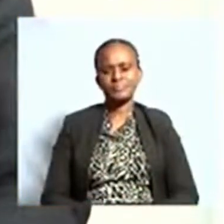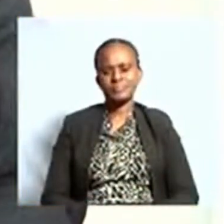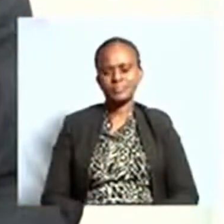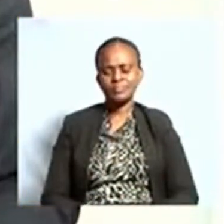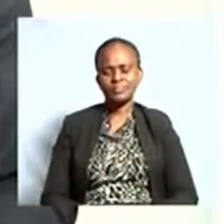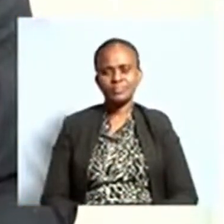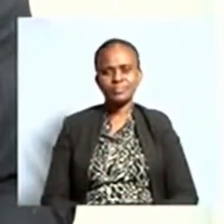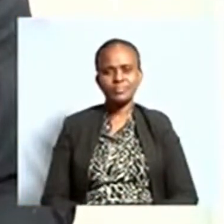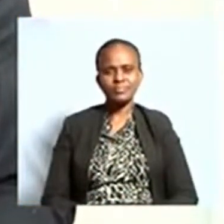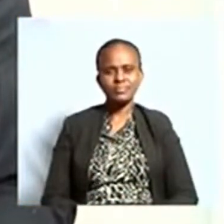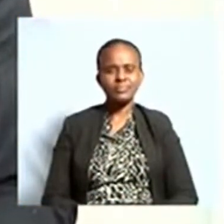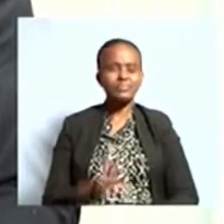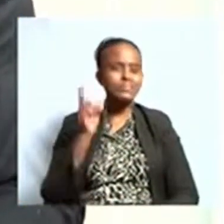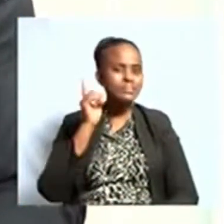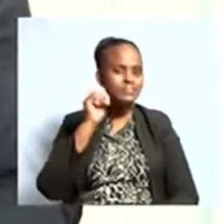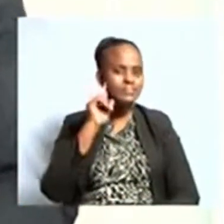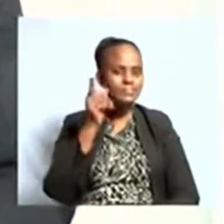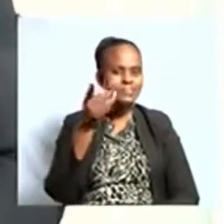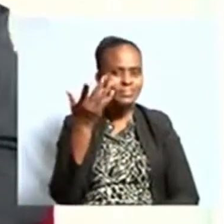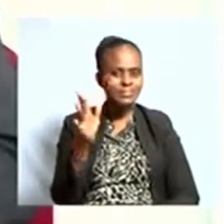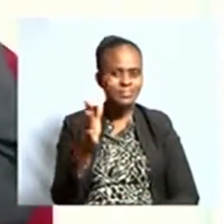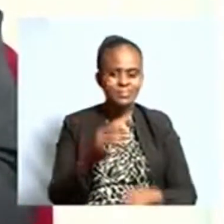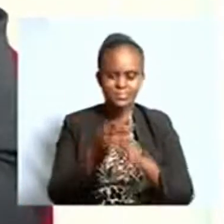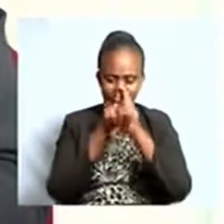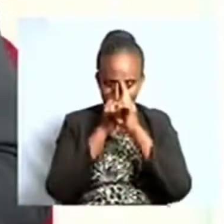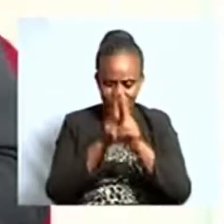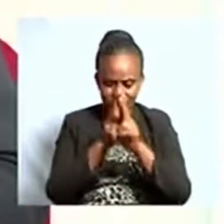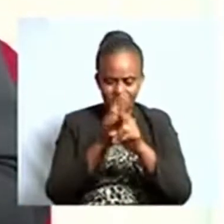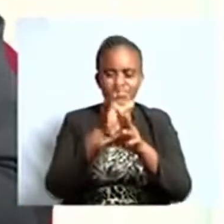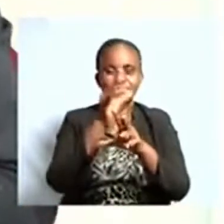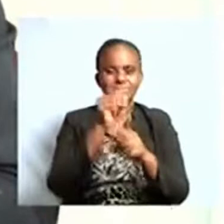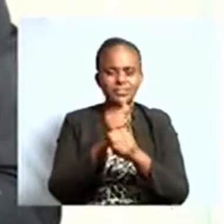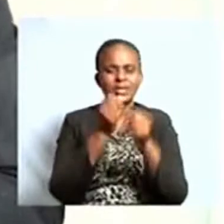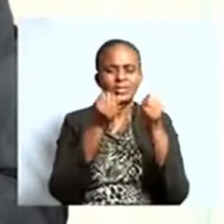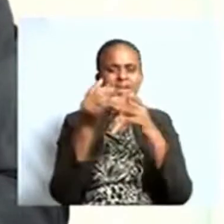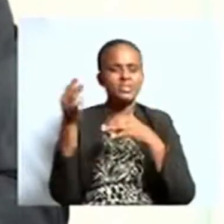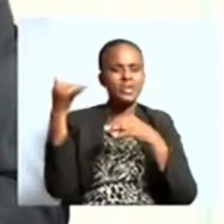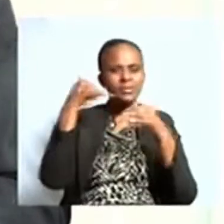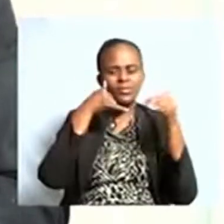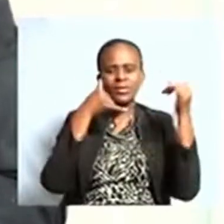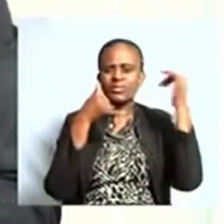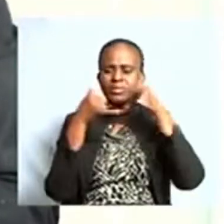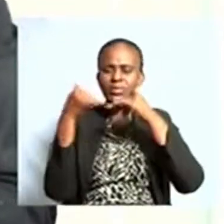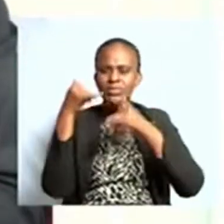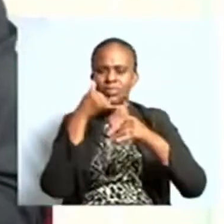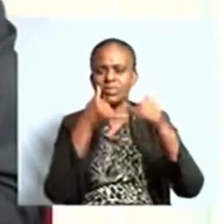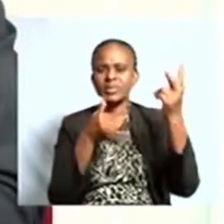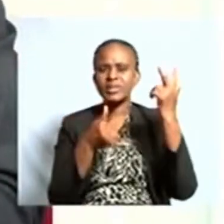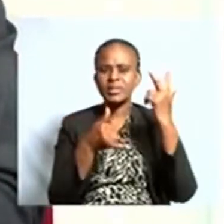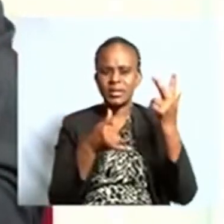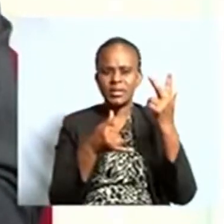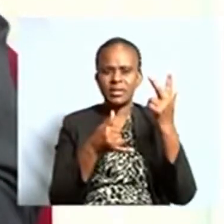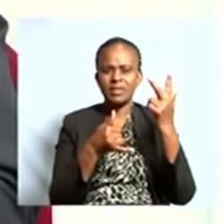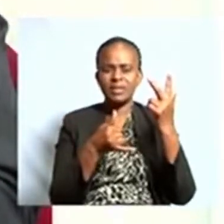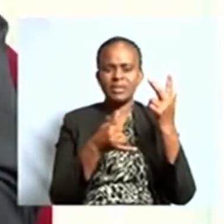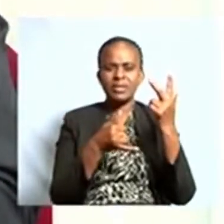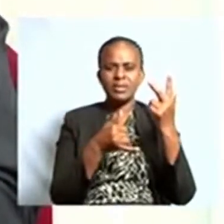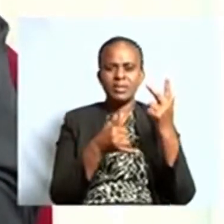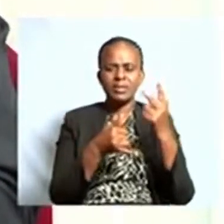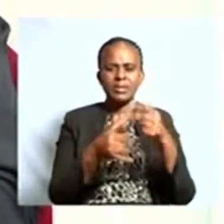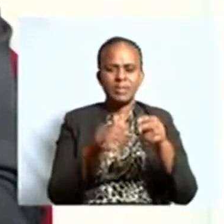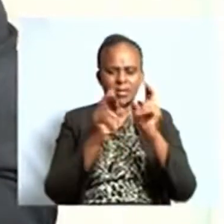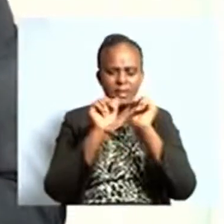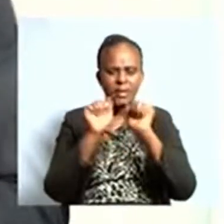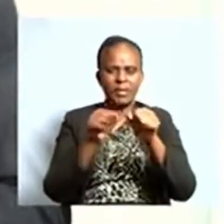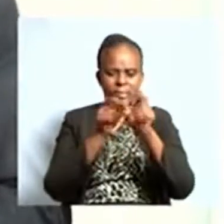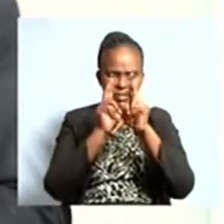Wow. There you have it. Honorable, I know we've received quite a number of phone calls, a set of 3. Yes. You'll be able to respond, but I would